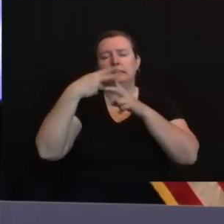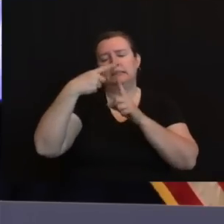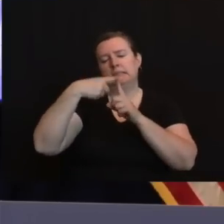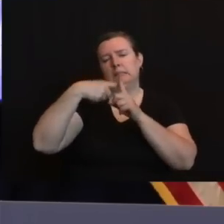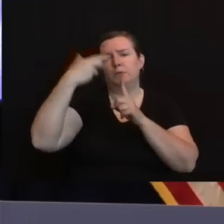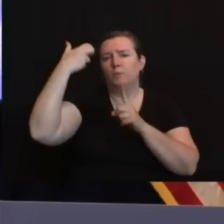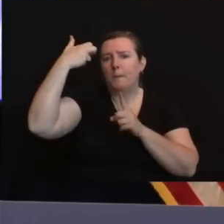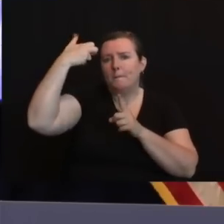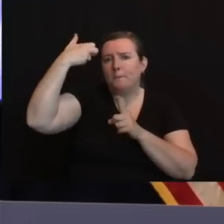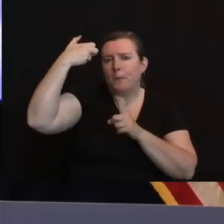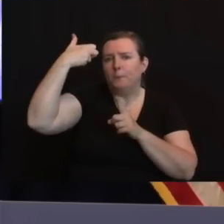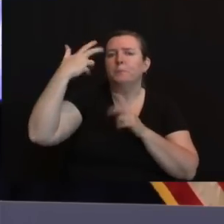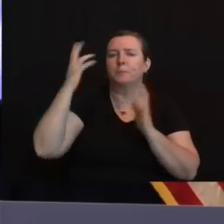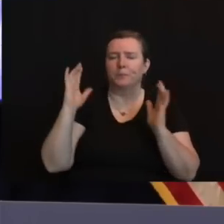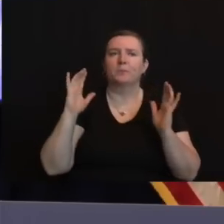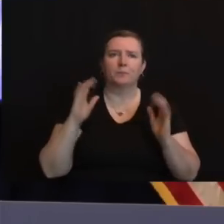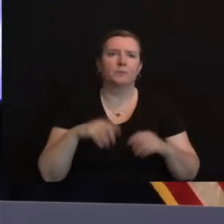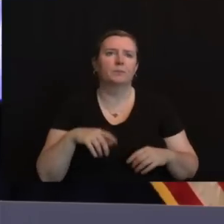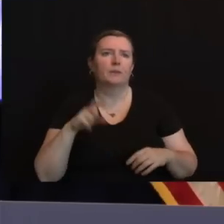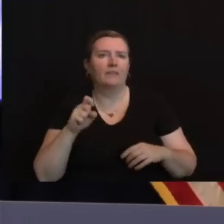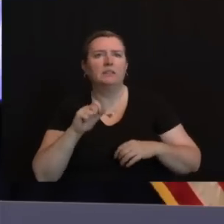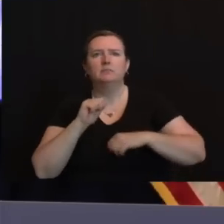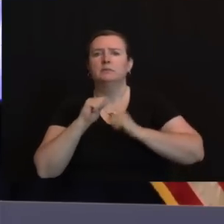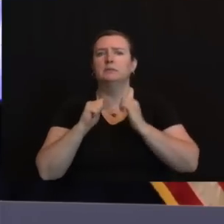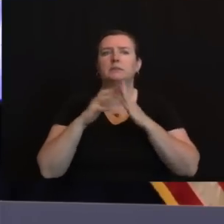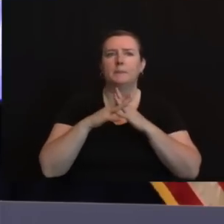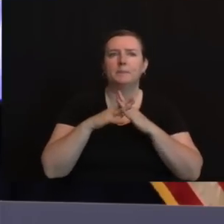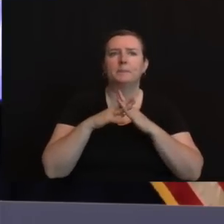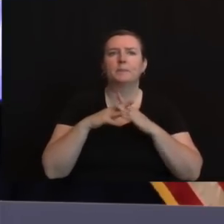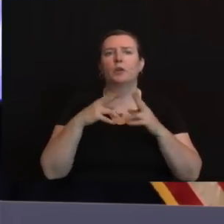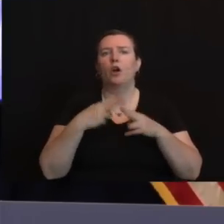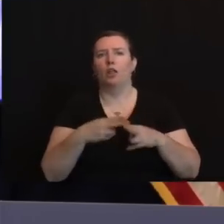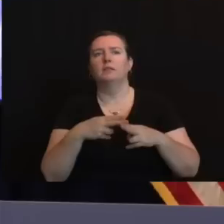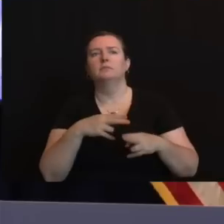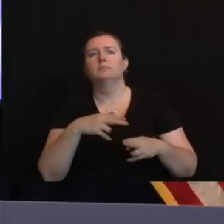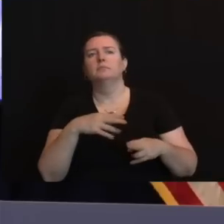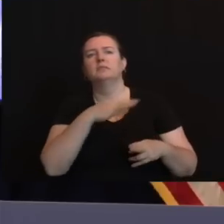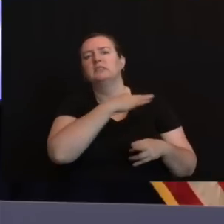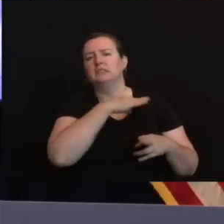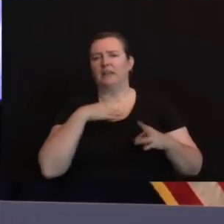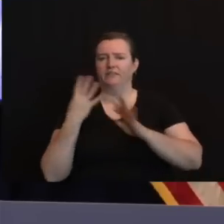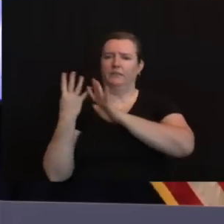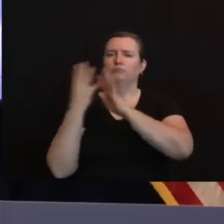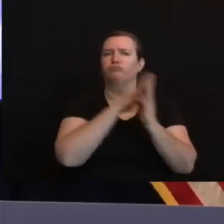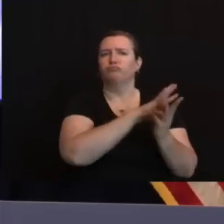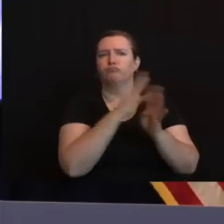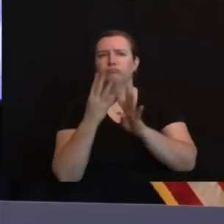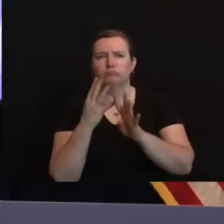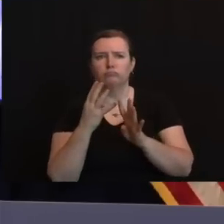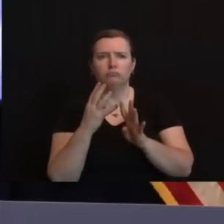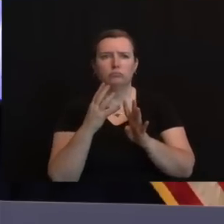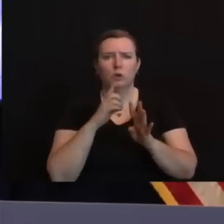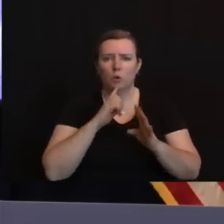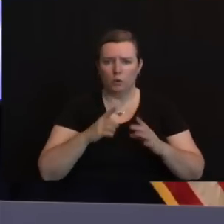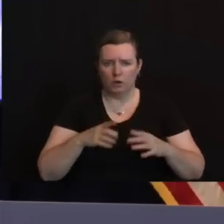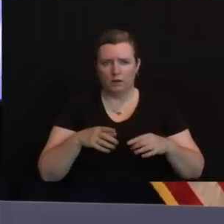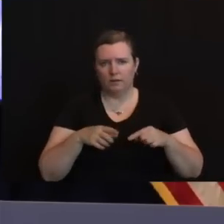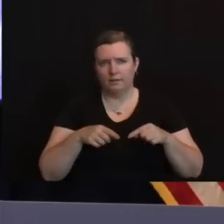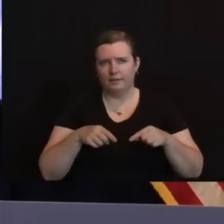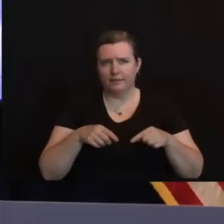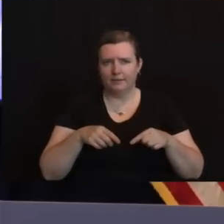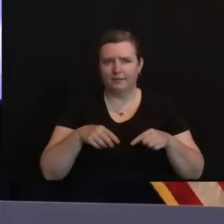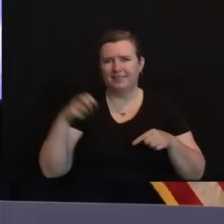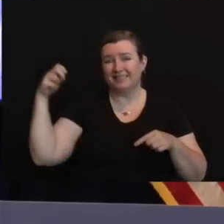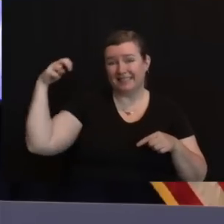Establishing a guest flow plan, including managing lines and making walkways or stairways one way